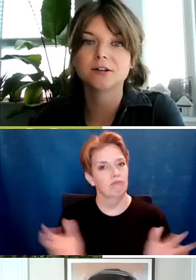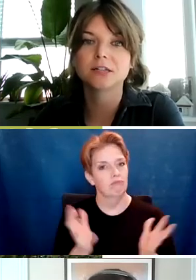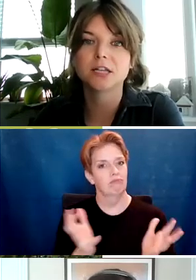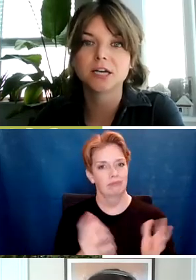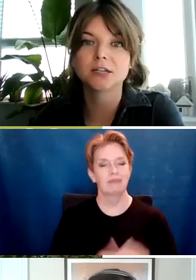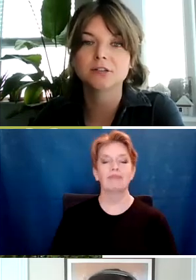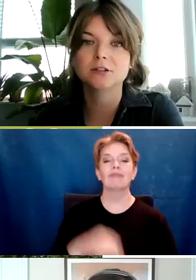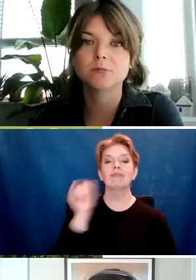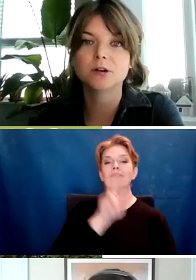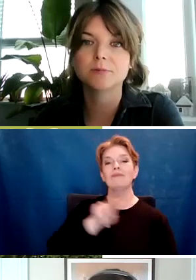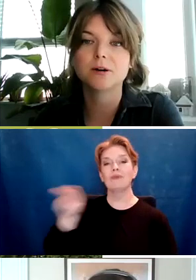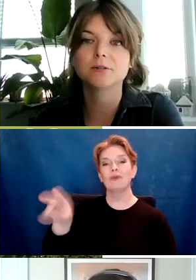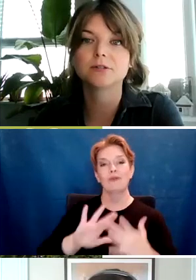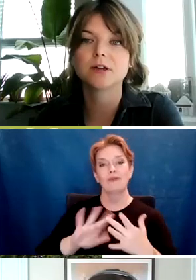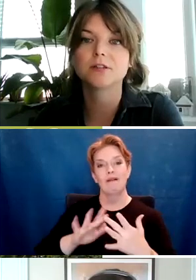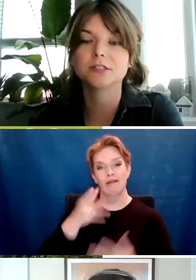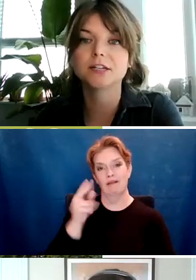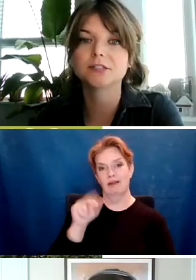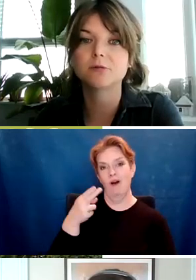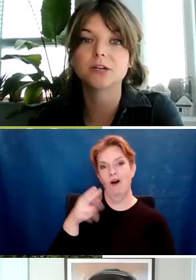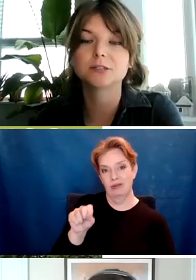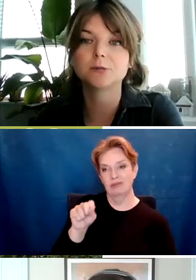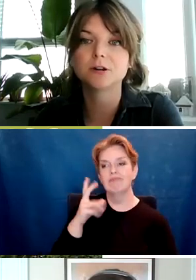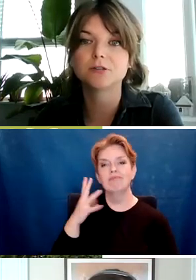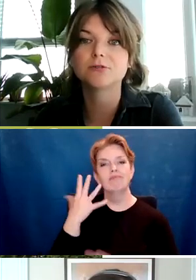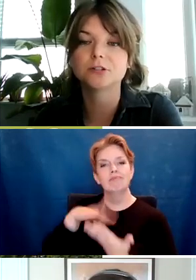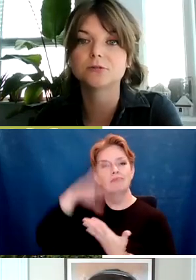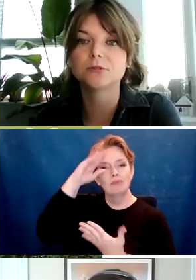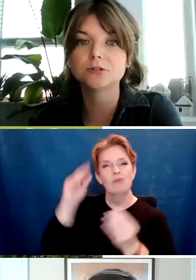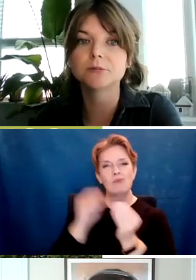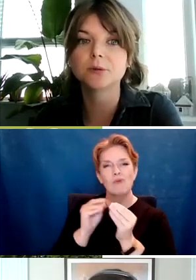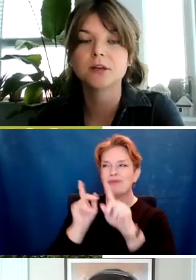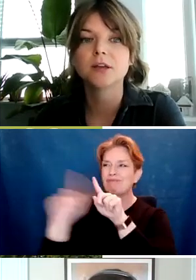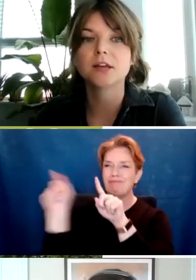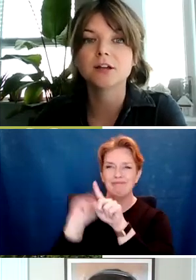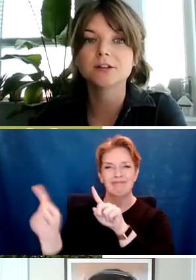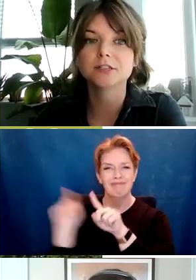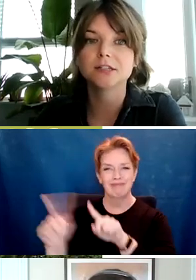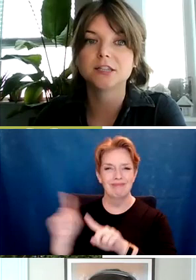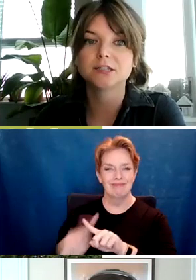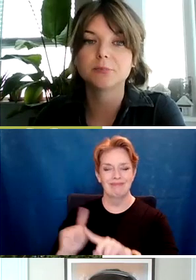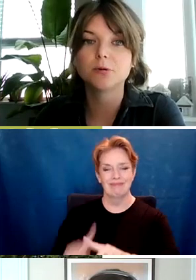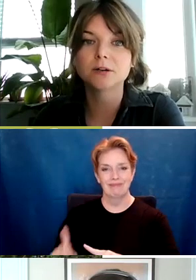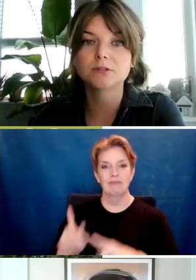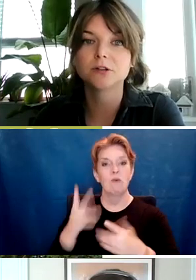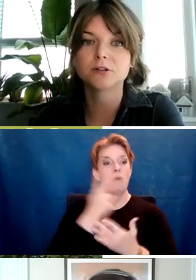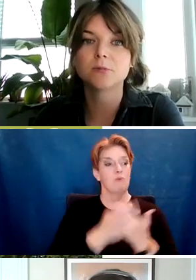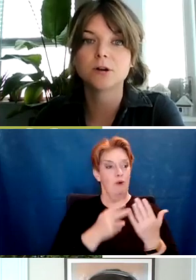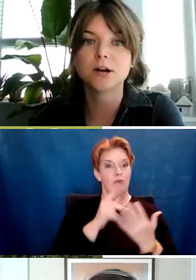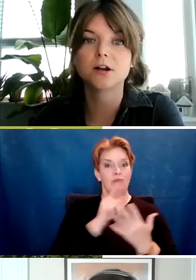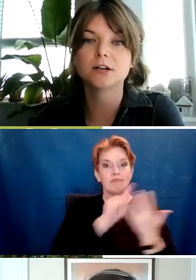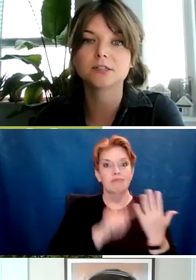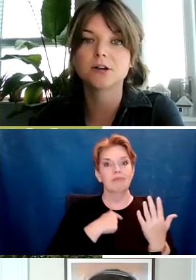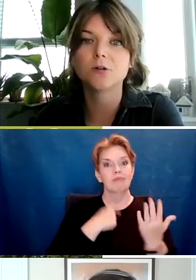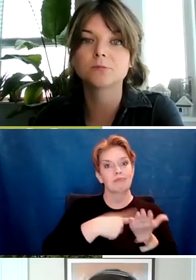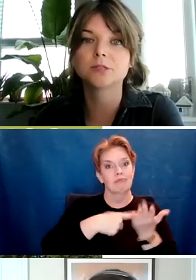HAHS online to learn more about the sites that we explore through the virtual road trip and other sites they support. You can learn more